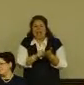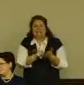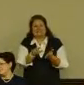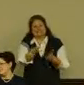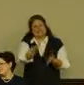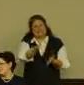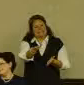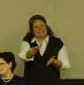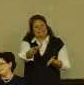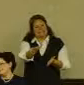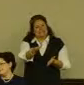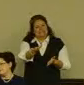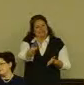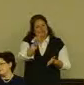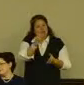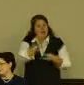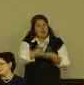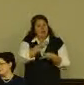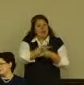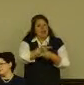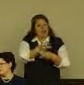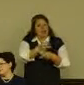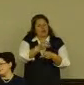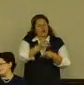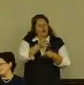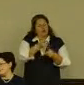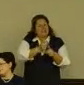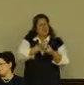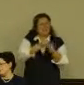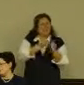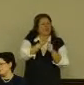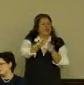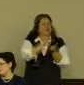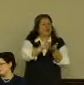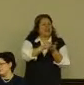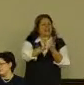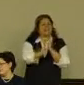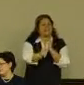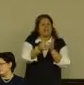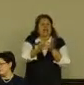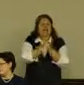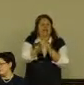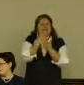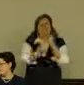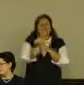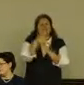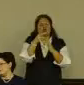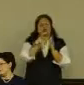So be very careful to keep your writing skills up. Have someone review your resume.